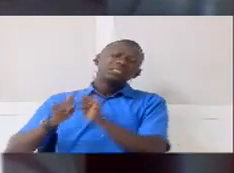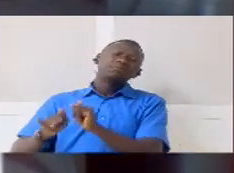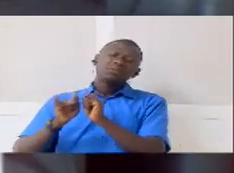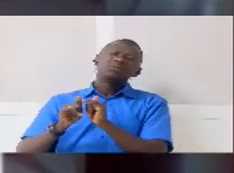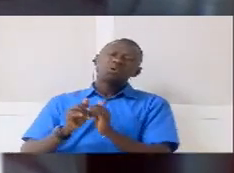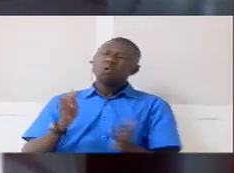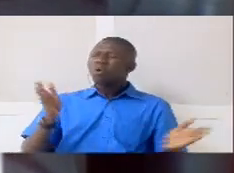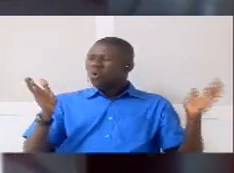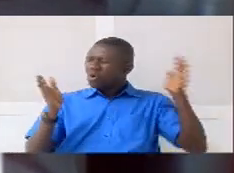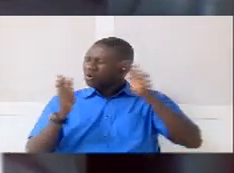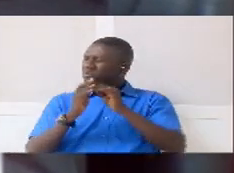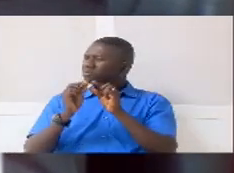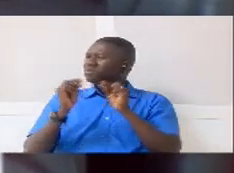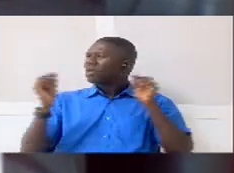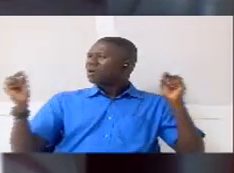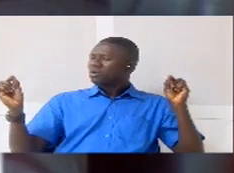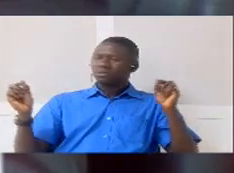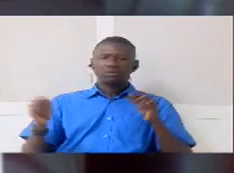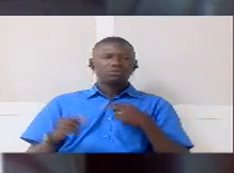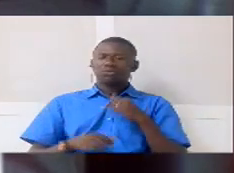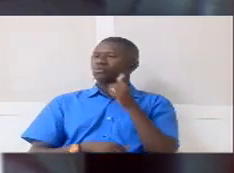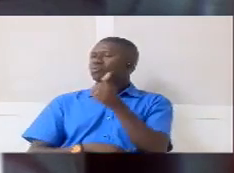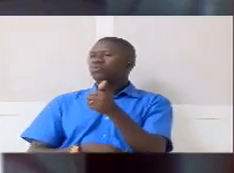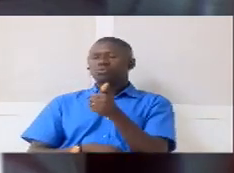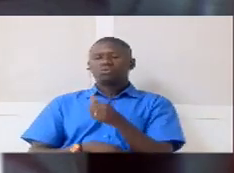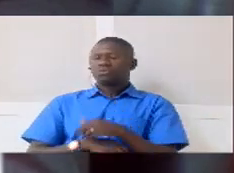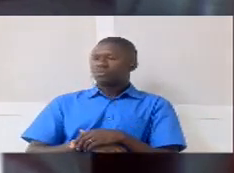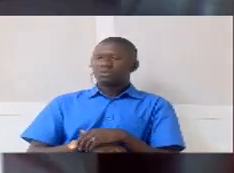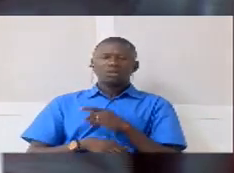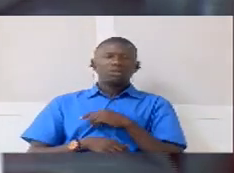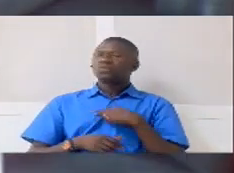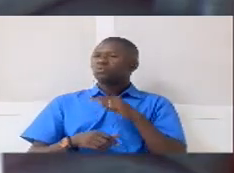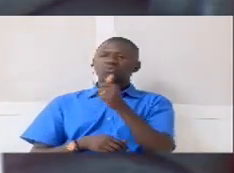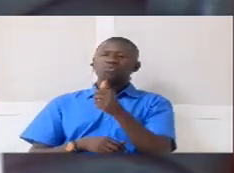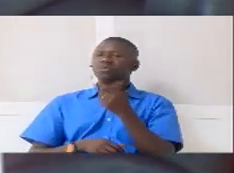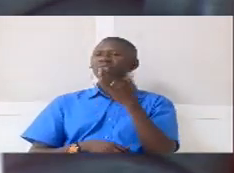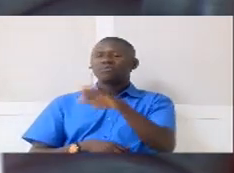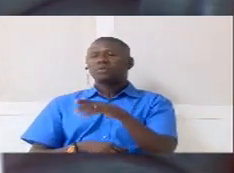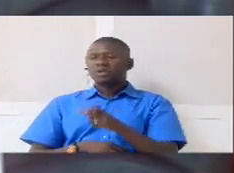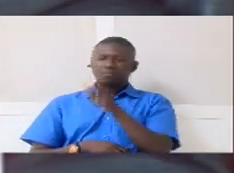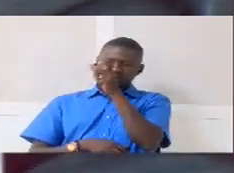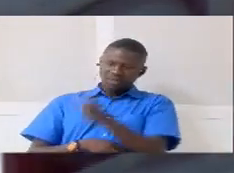it's not to their advantage, and it's also not to the advantage of the nation.